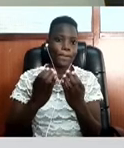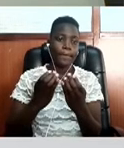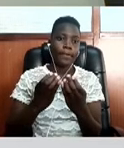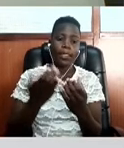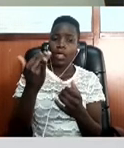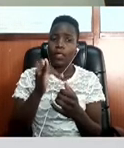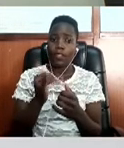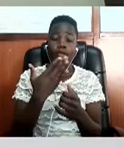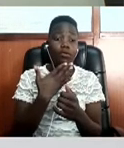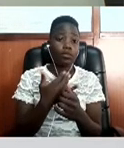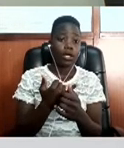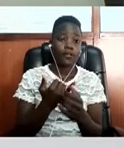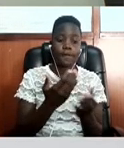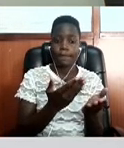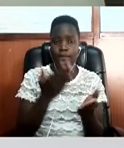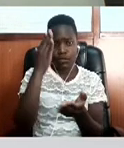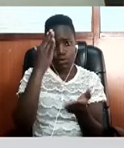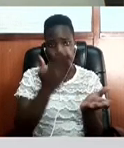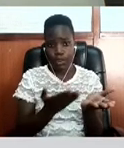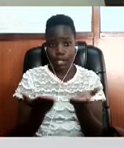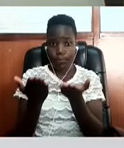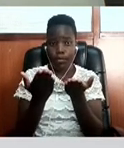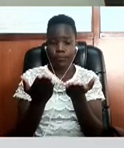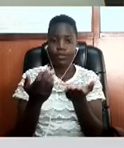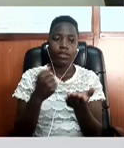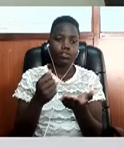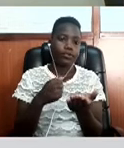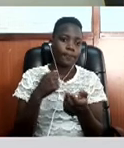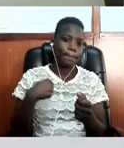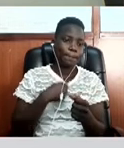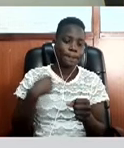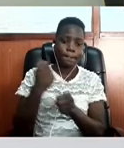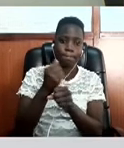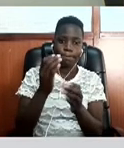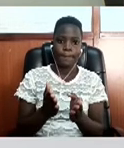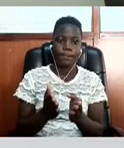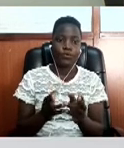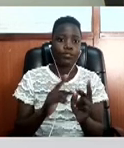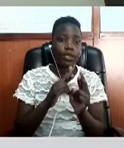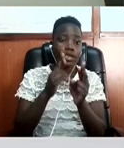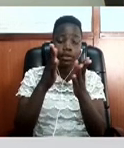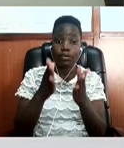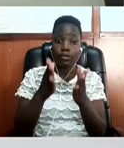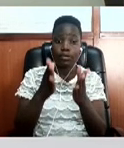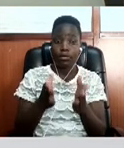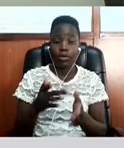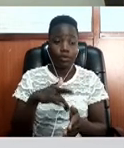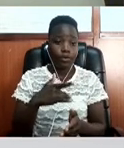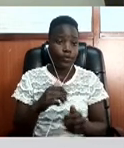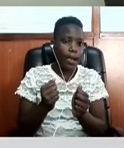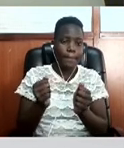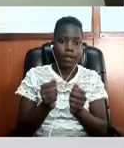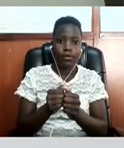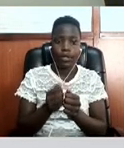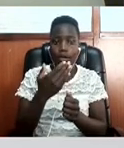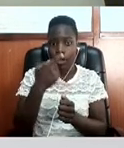the employment to the employment court, which the respondent will feel much happy with because it will take